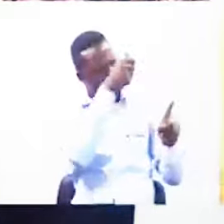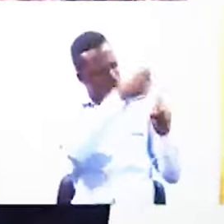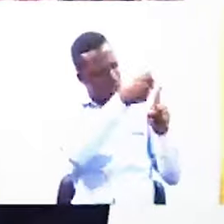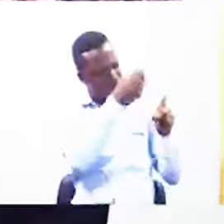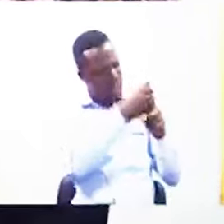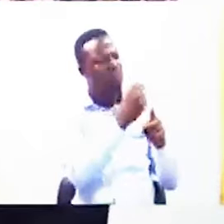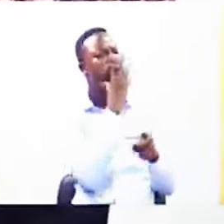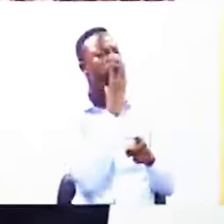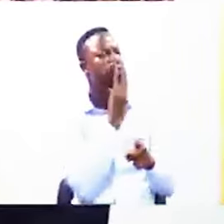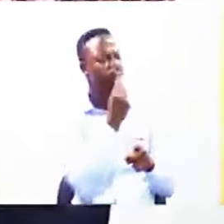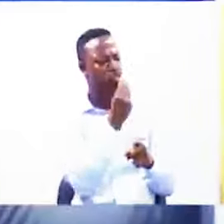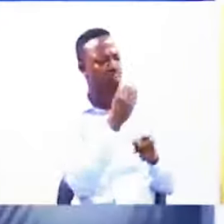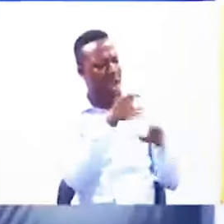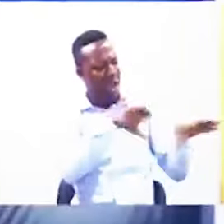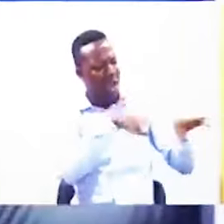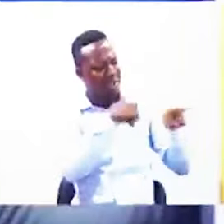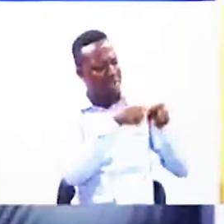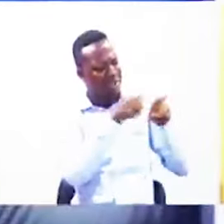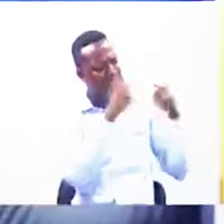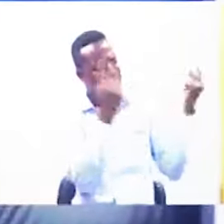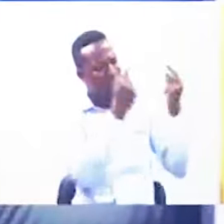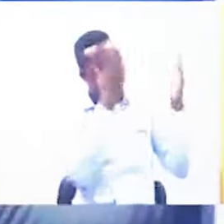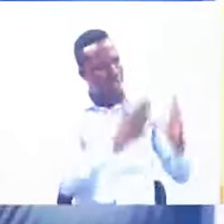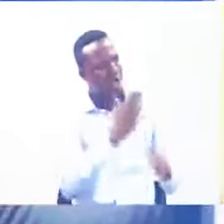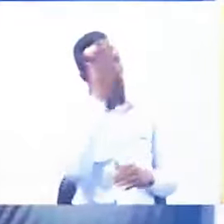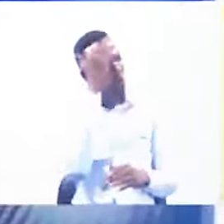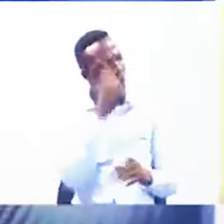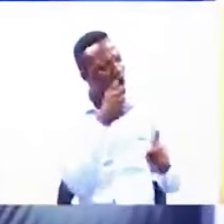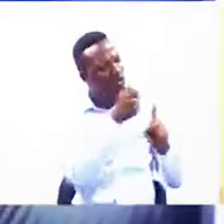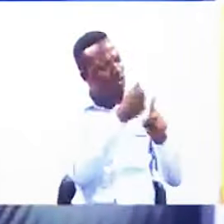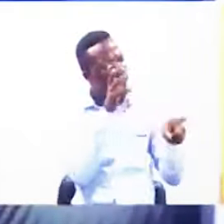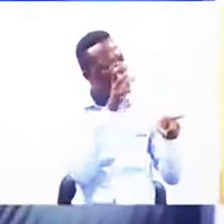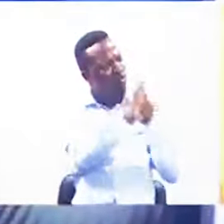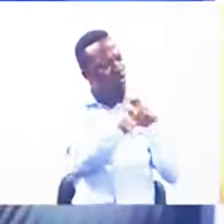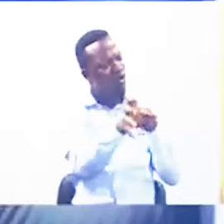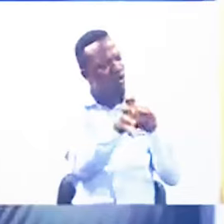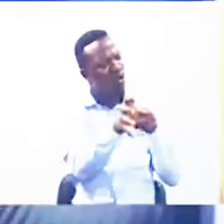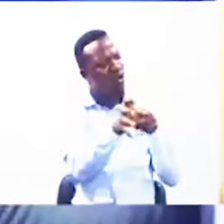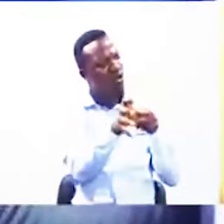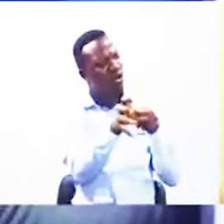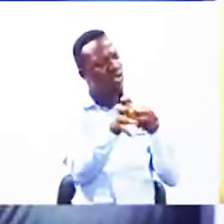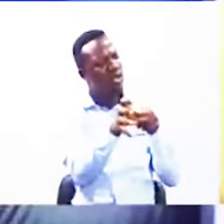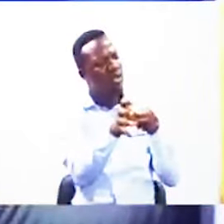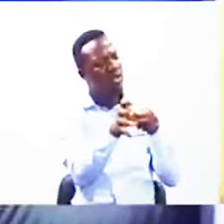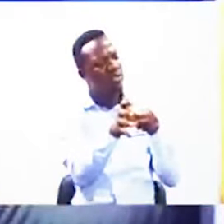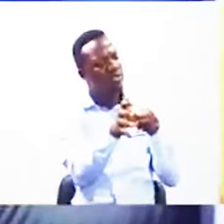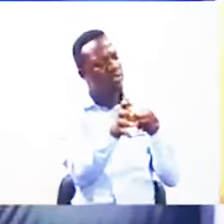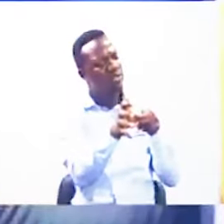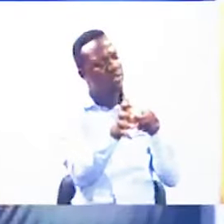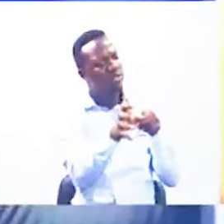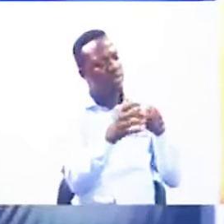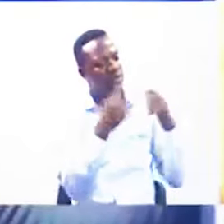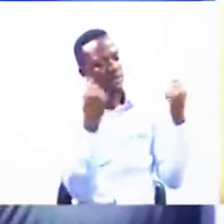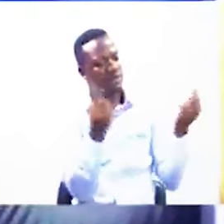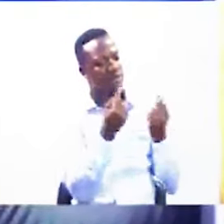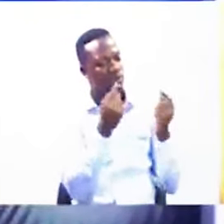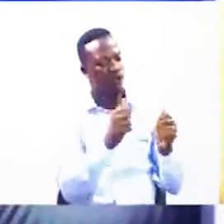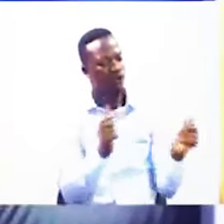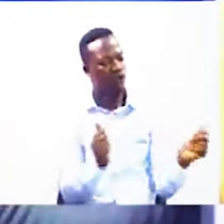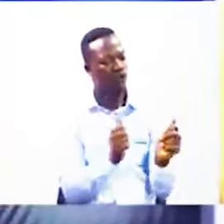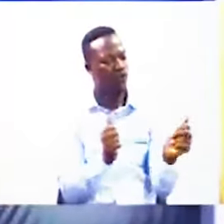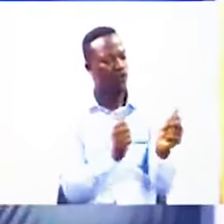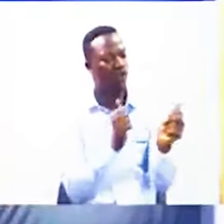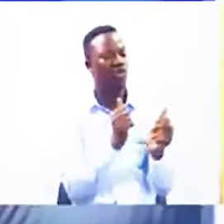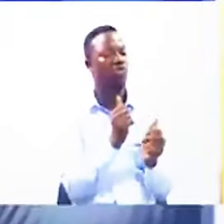like a Jew. How is it then that you force Gentiles to follow Jewish customs? I mean, who say 190 said